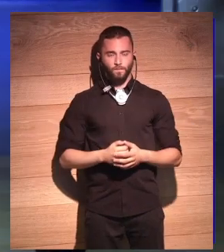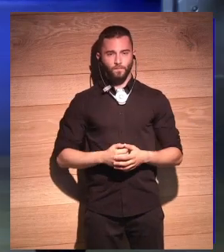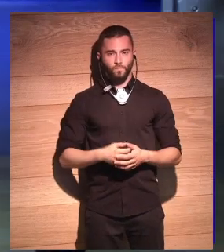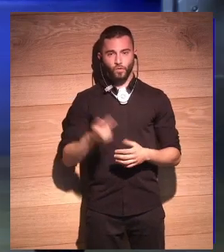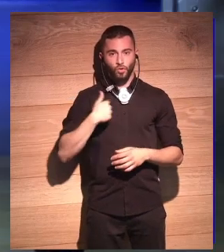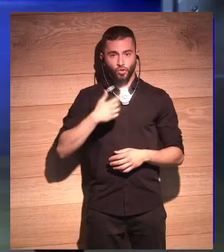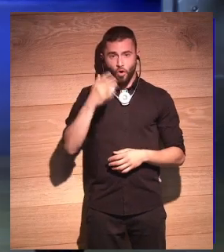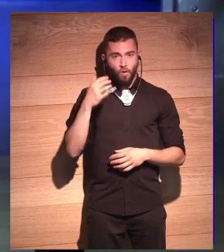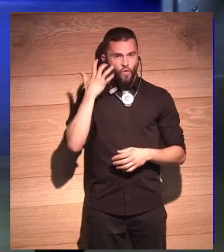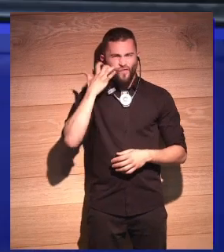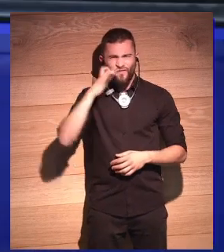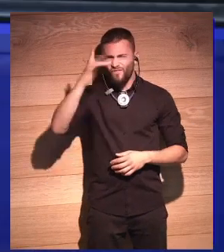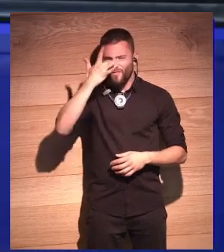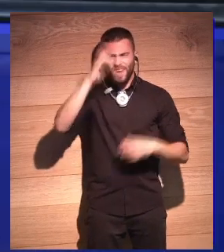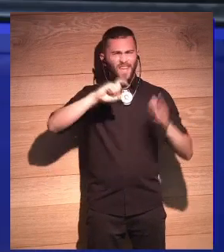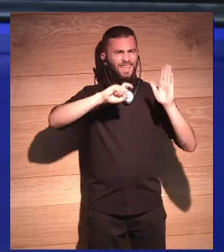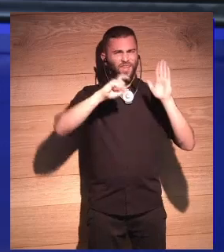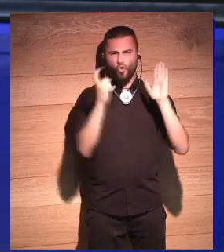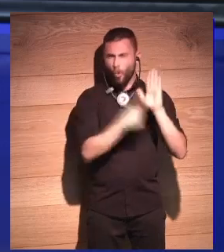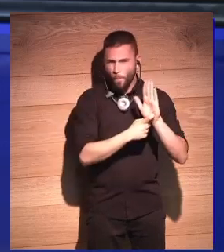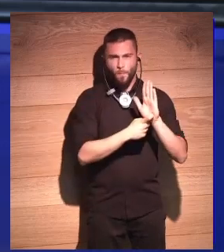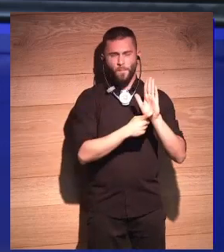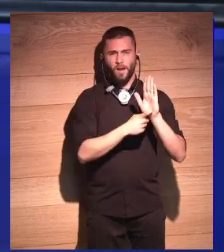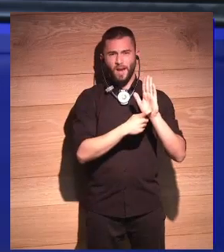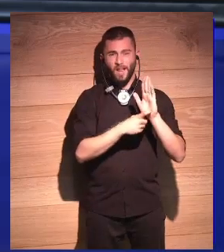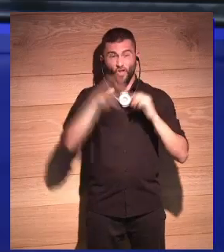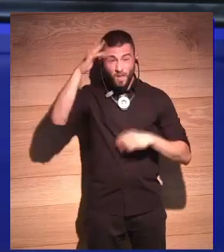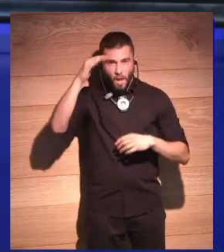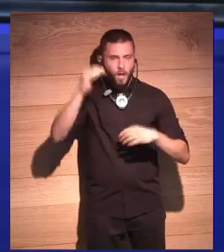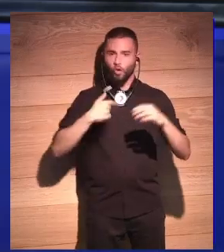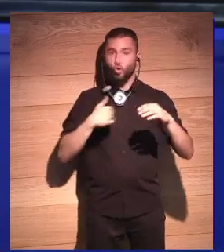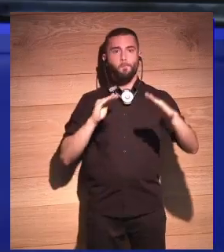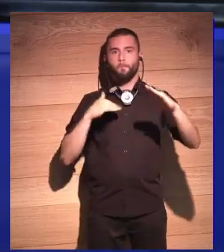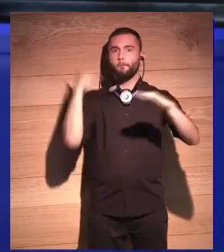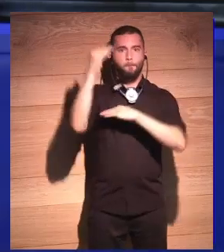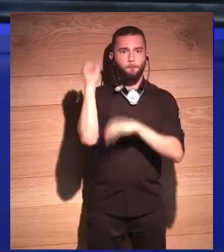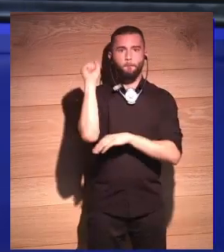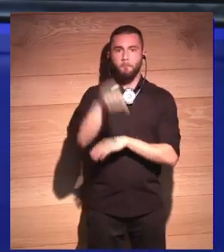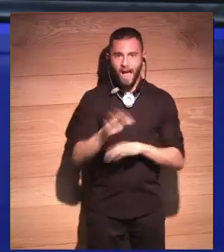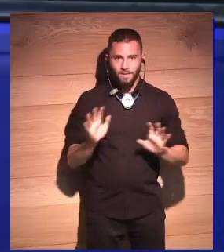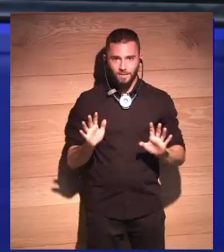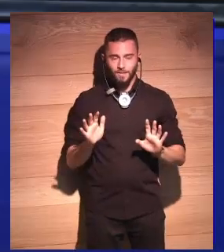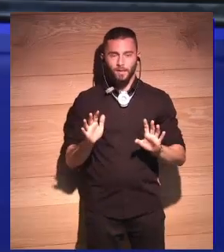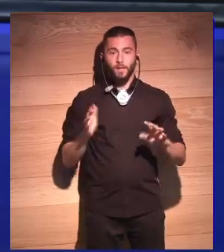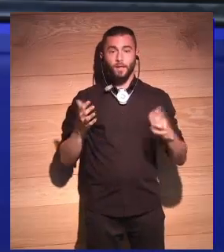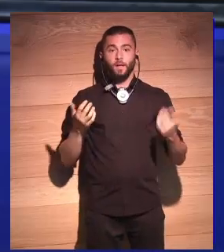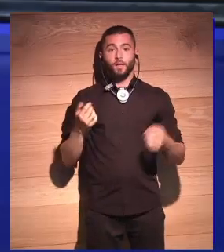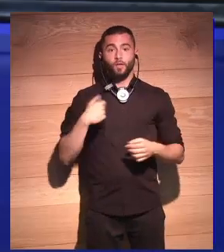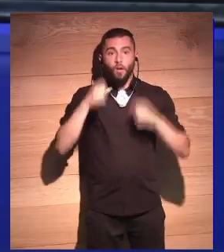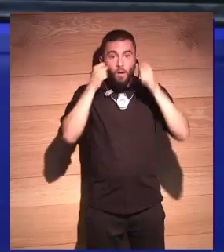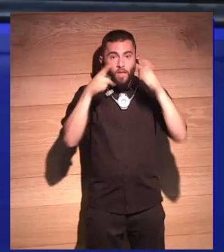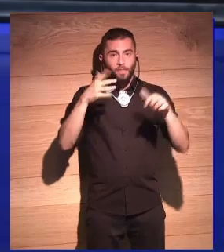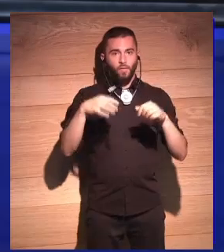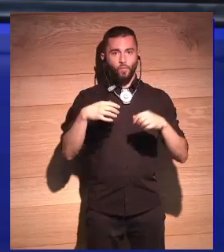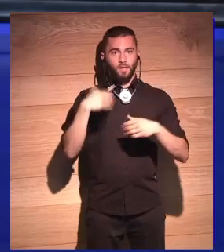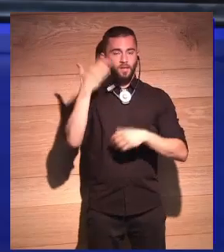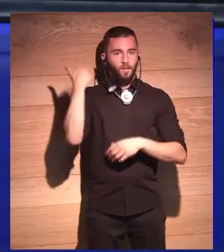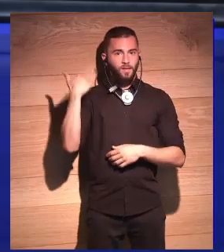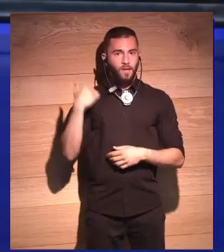beyond all sensible proportion. When I found out that there were 2 space shuttle launches left,